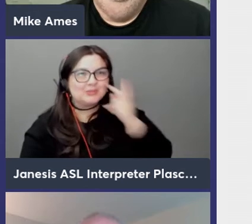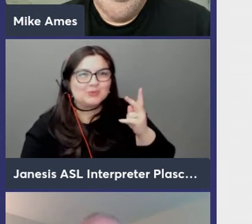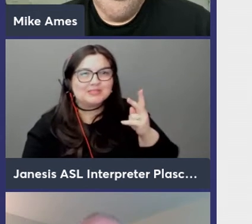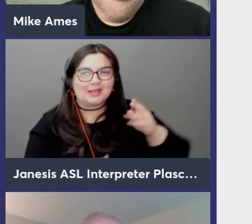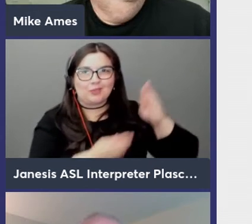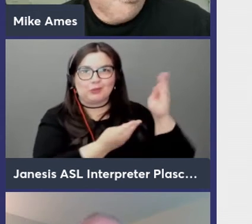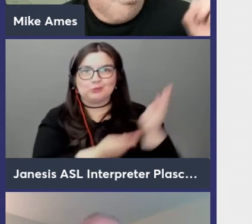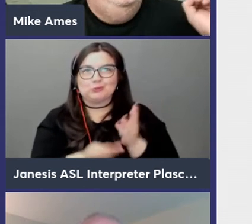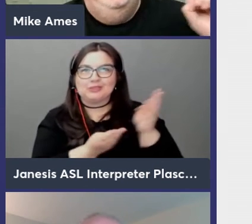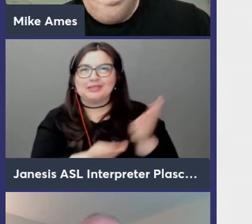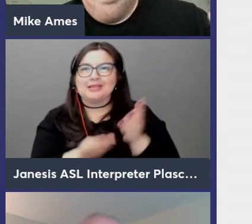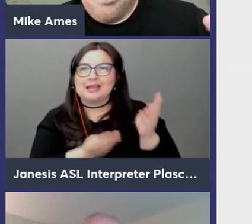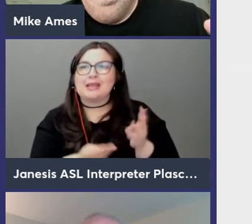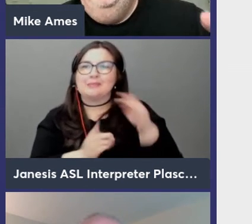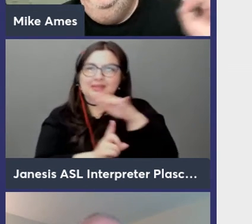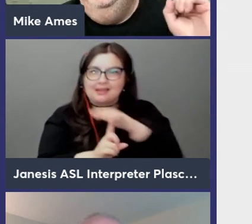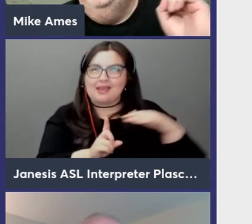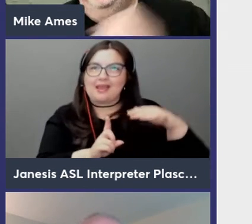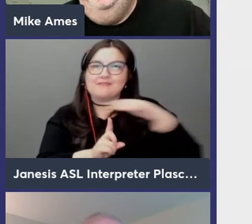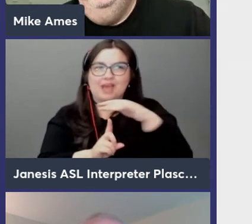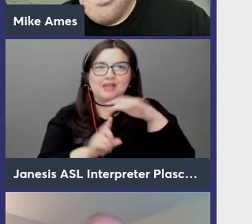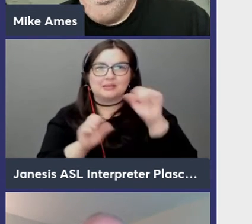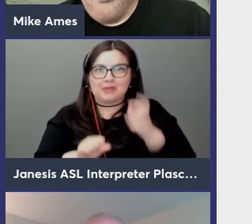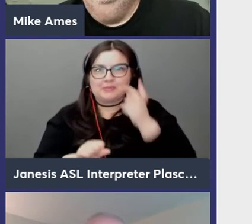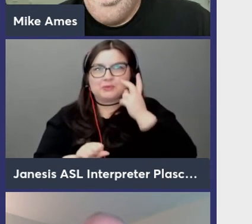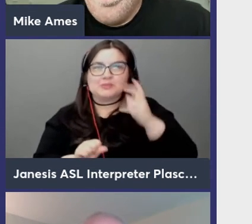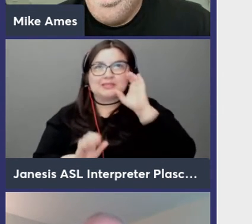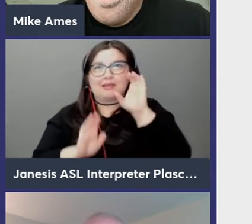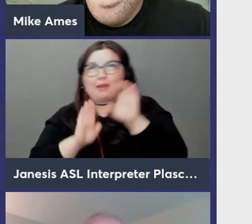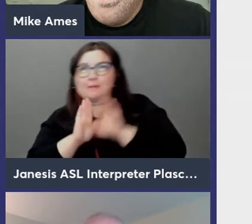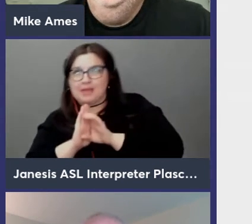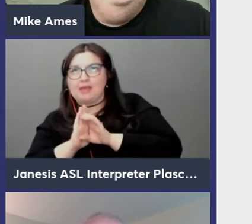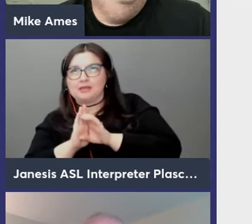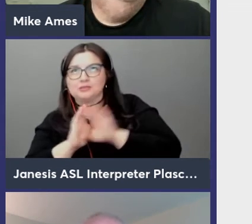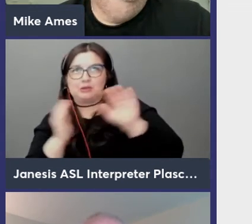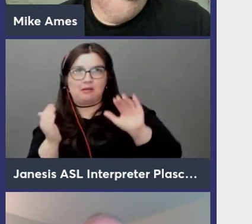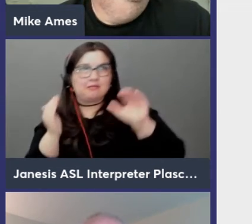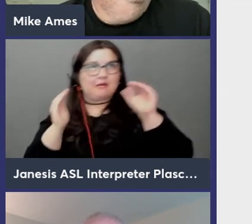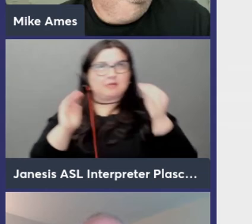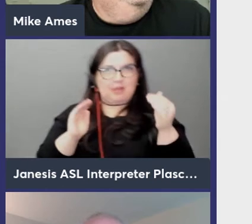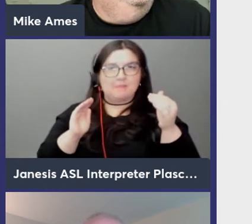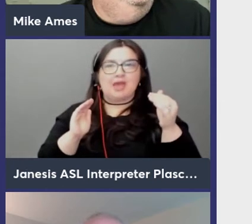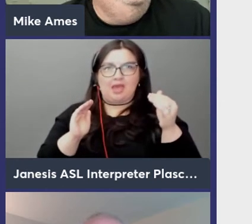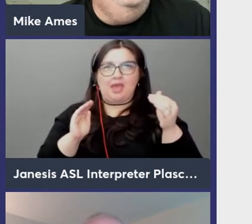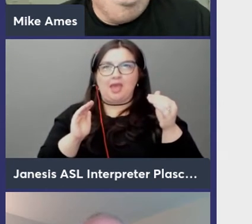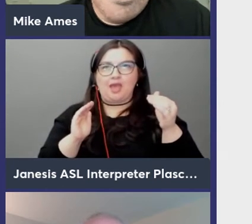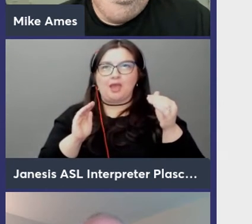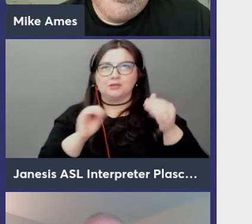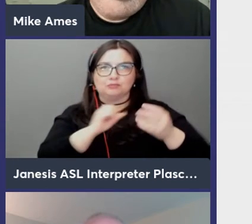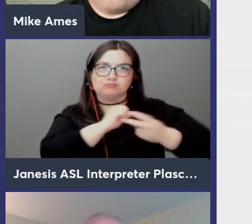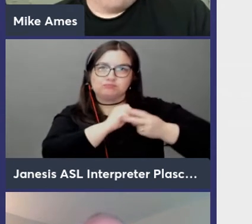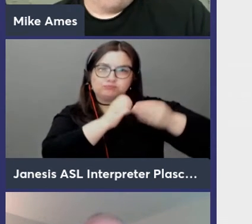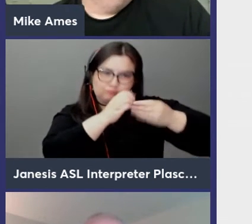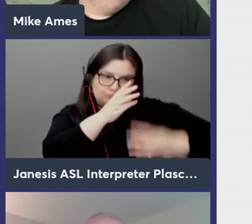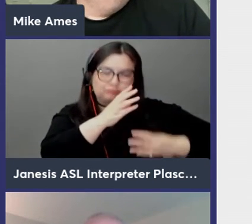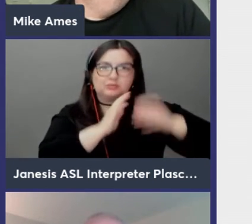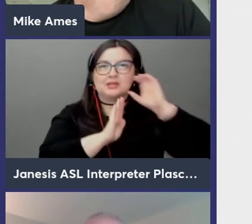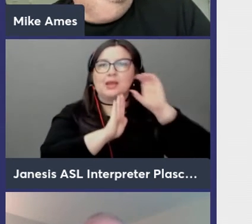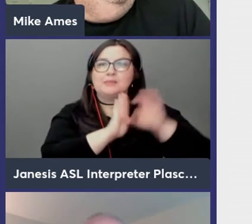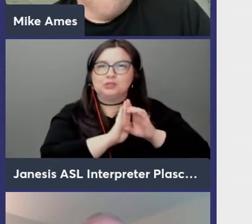environments, being able to stream an image, compare it against a collection, and do that in